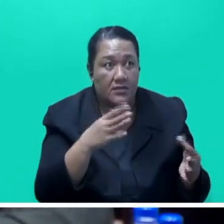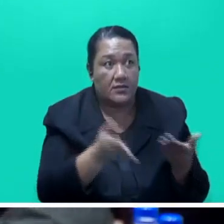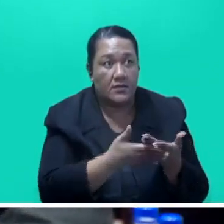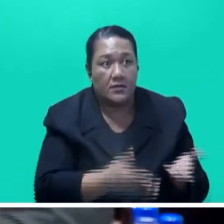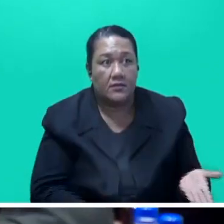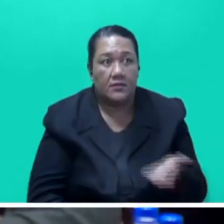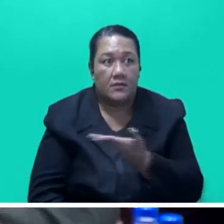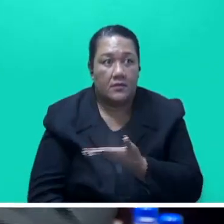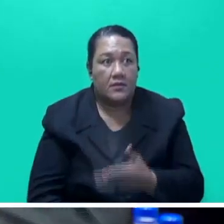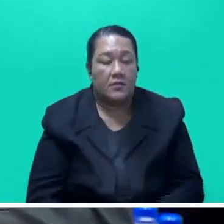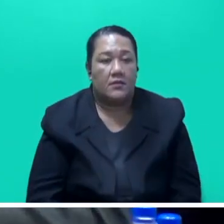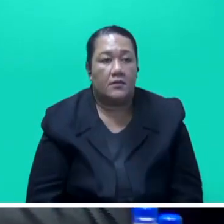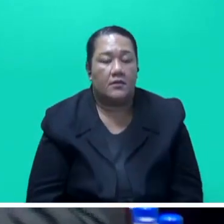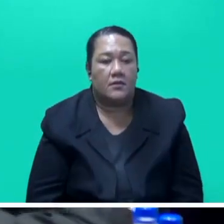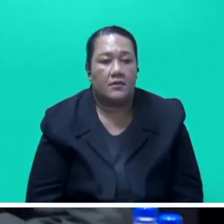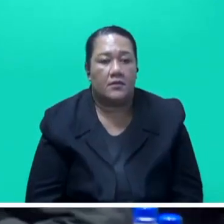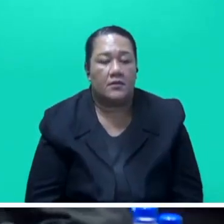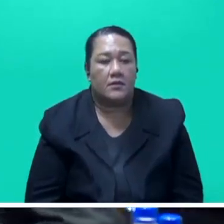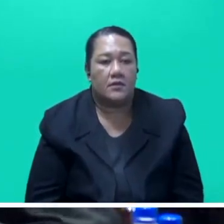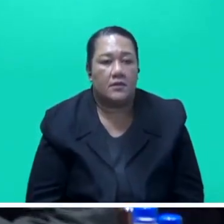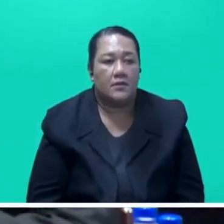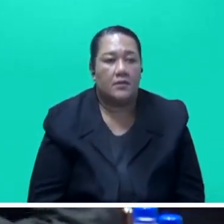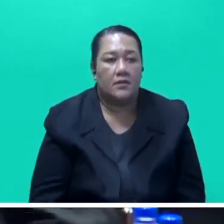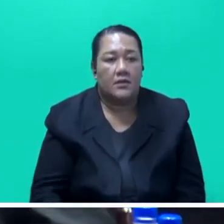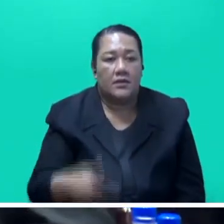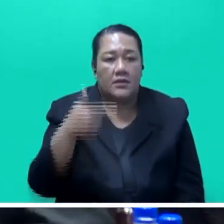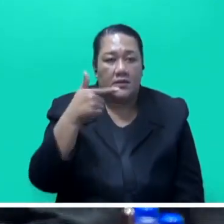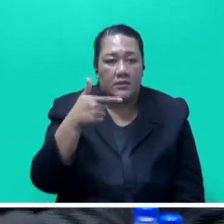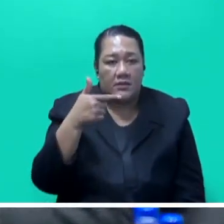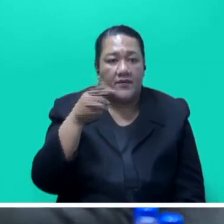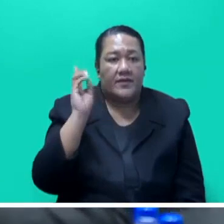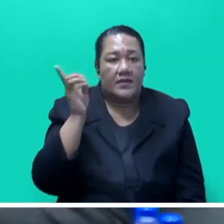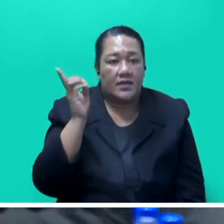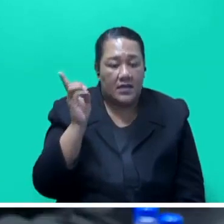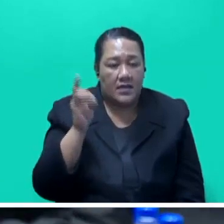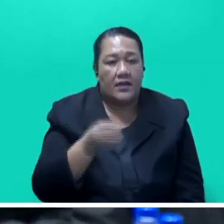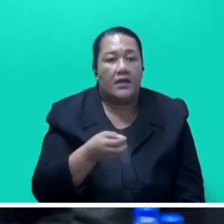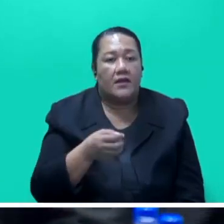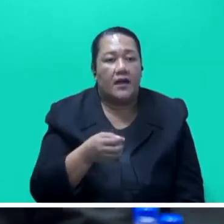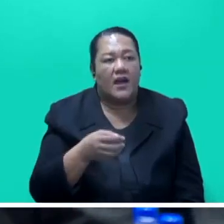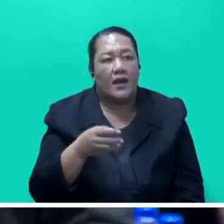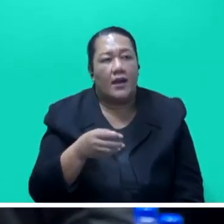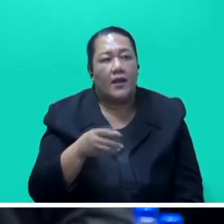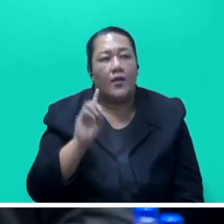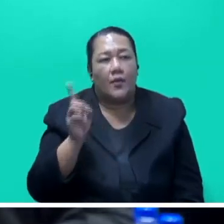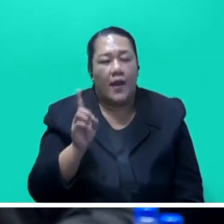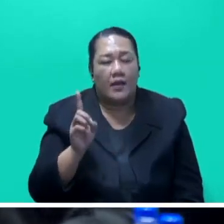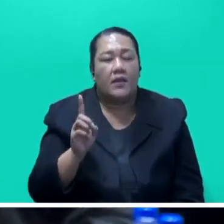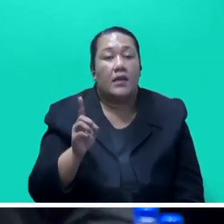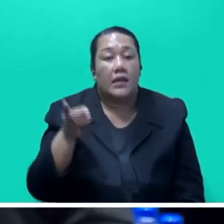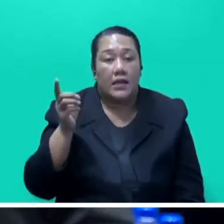does provide a certain degree of excitement, certain degree of